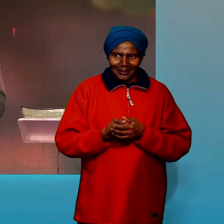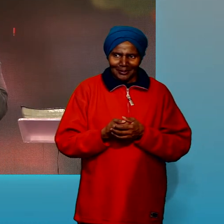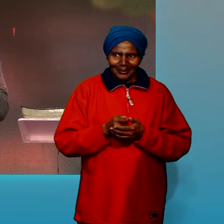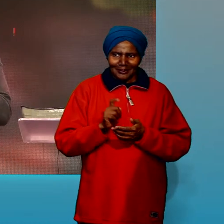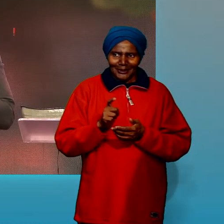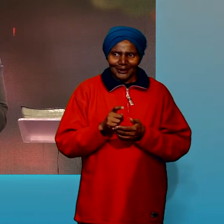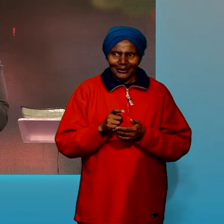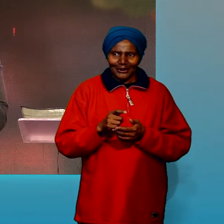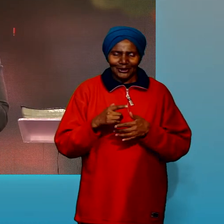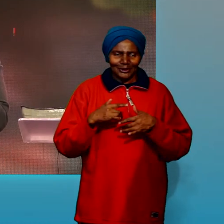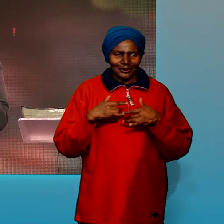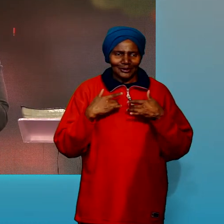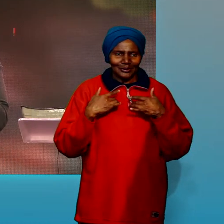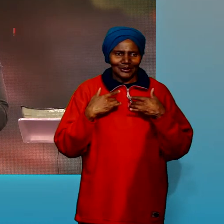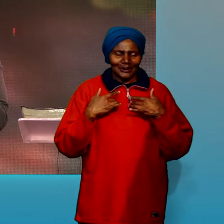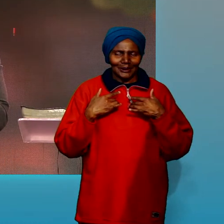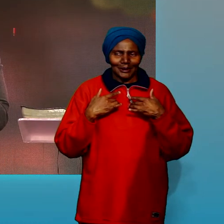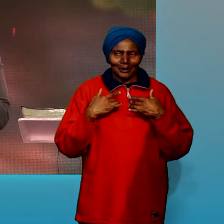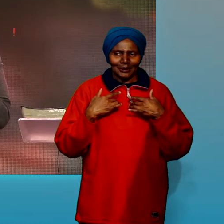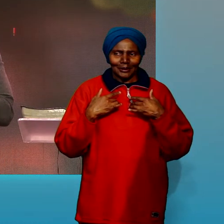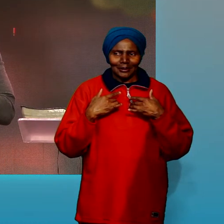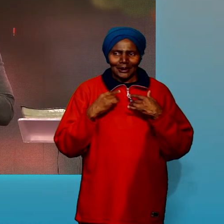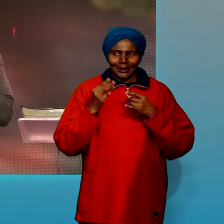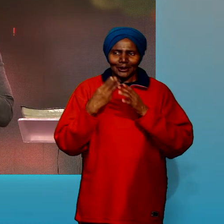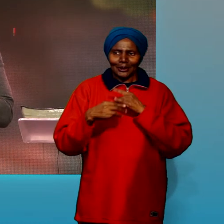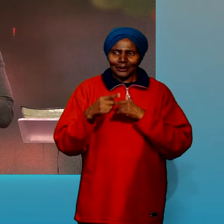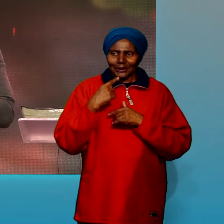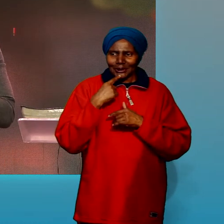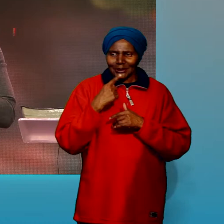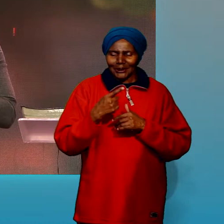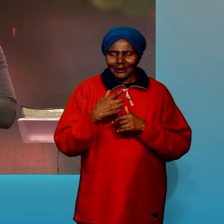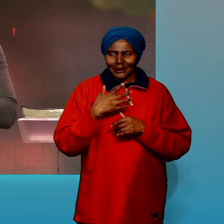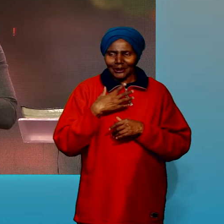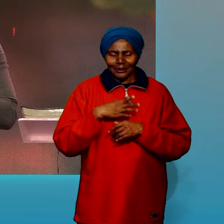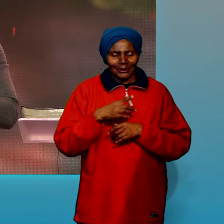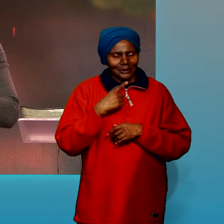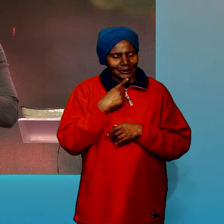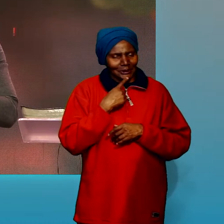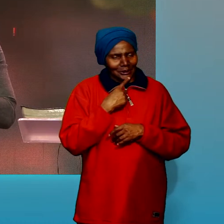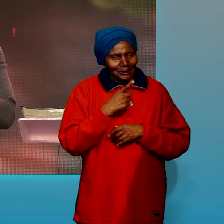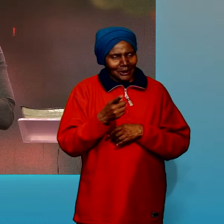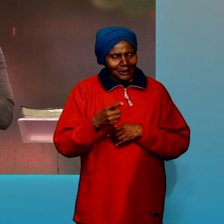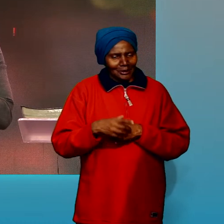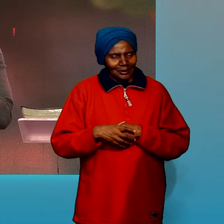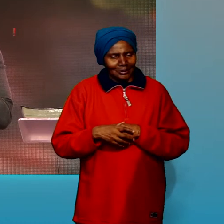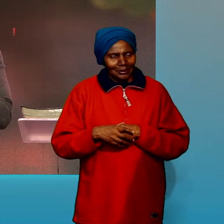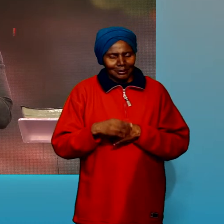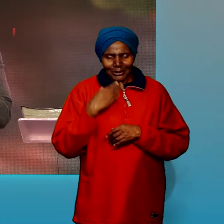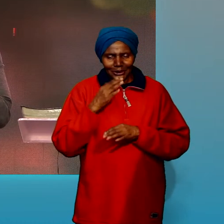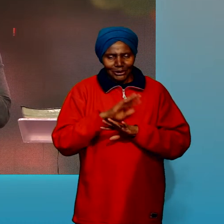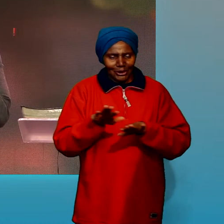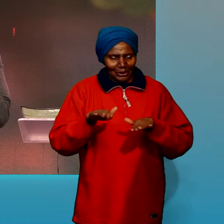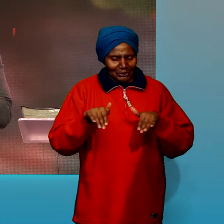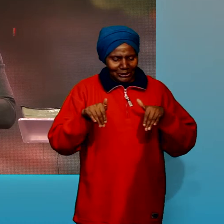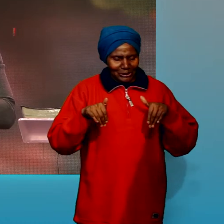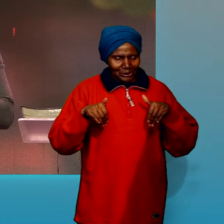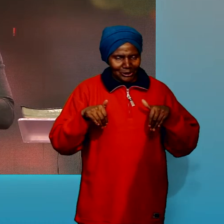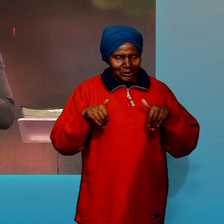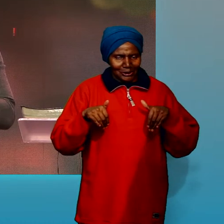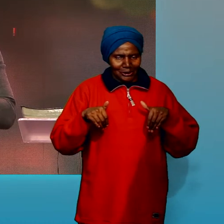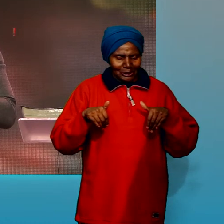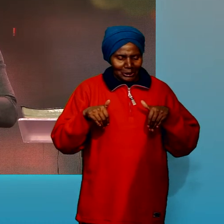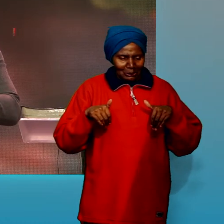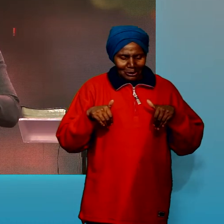God is speaking to you. But can I implore you, please, don't retreat. Don't